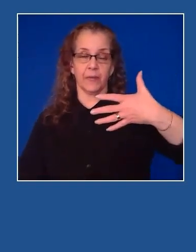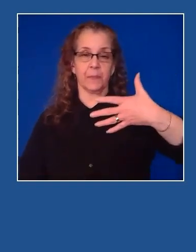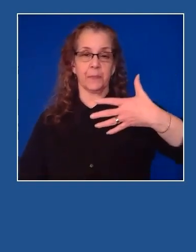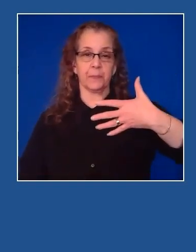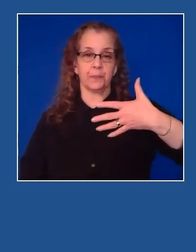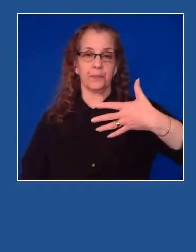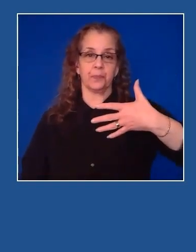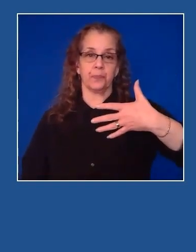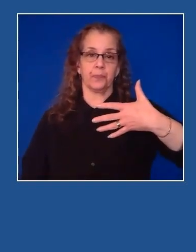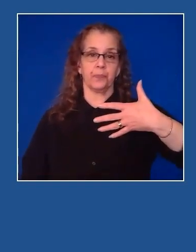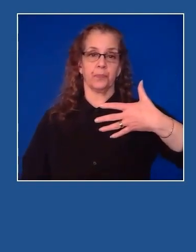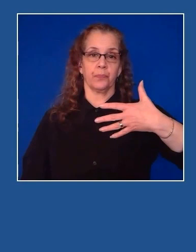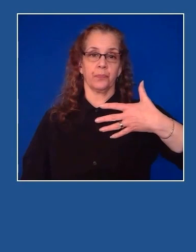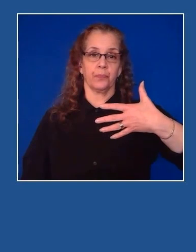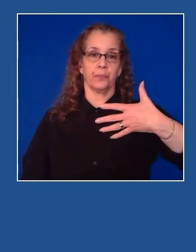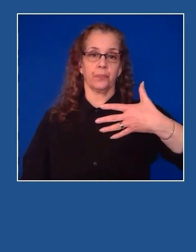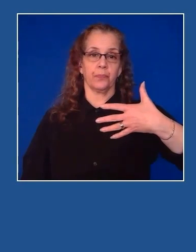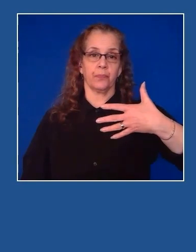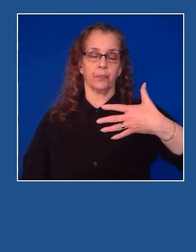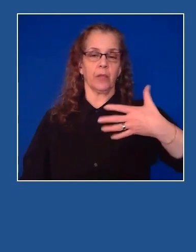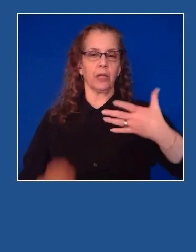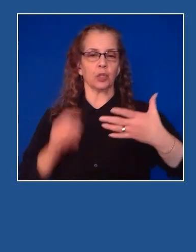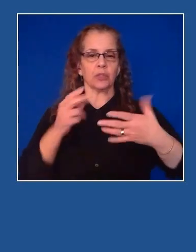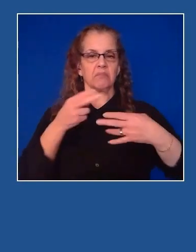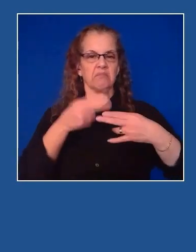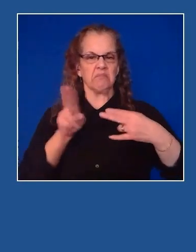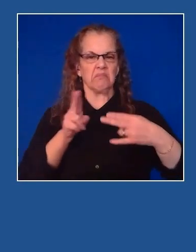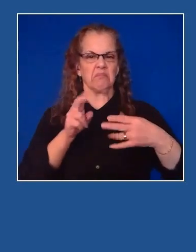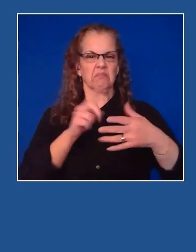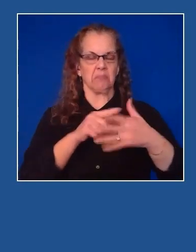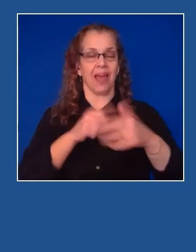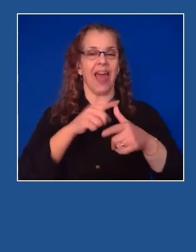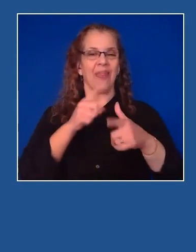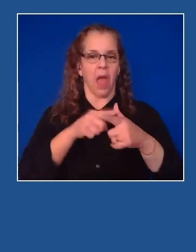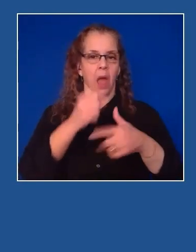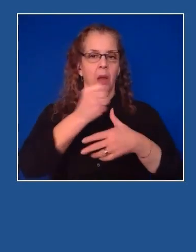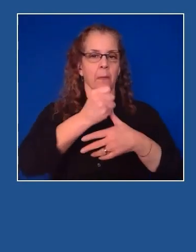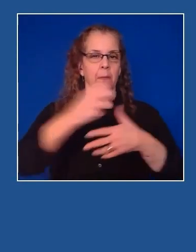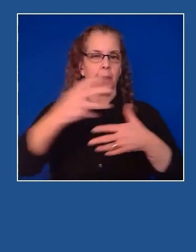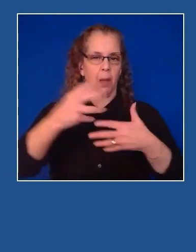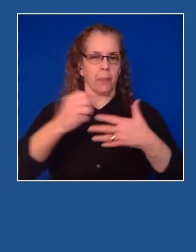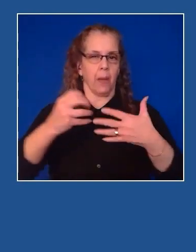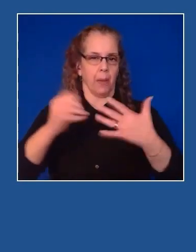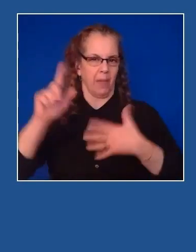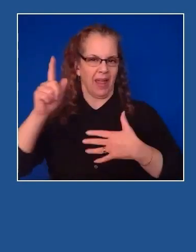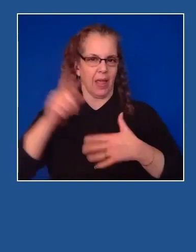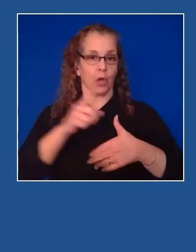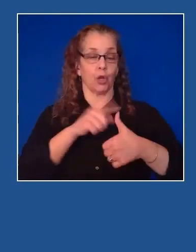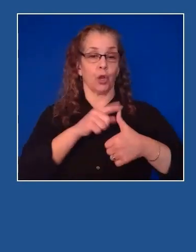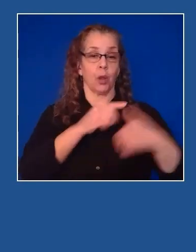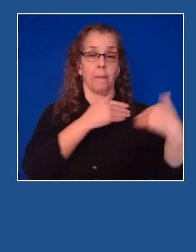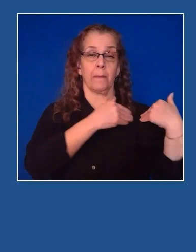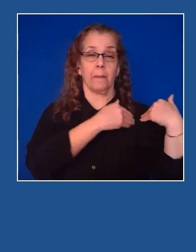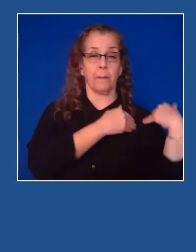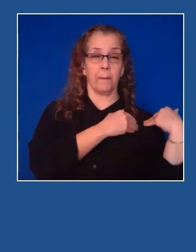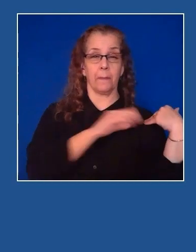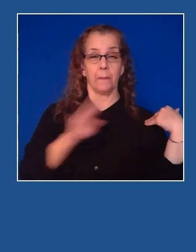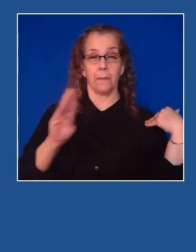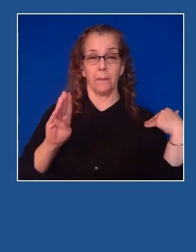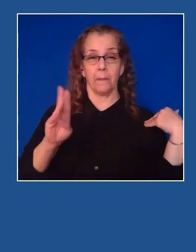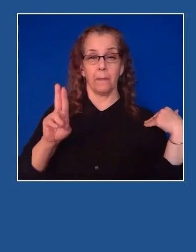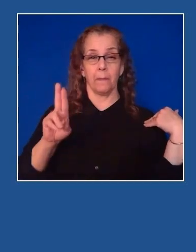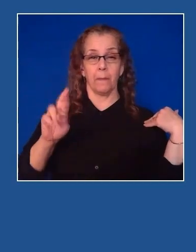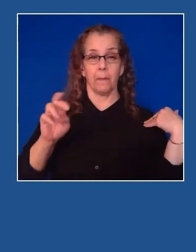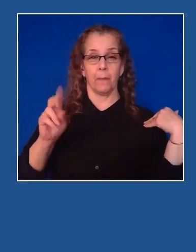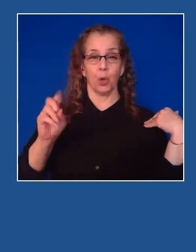identify, and I'll just highlight them here, and then I'm going to take each one in turn. Burden for family members, distress and